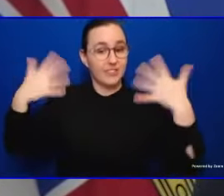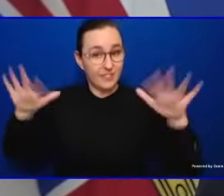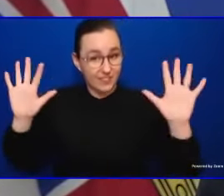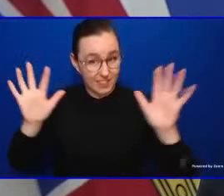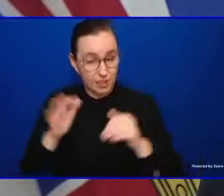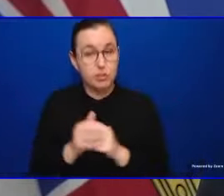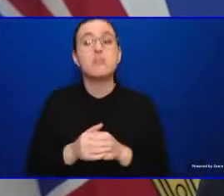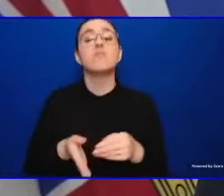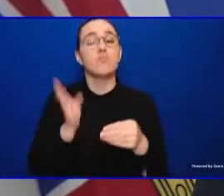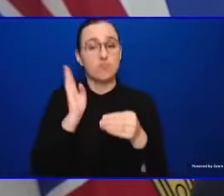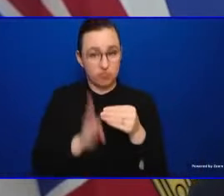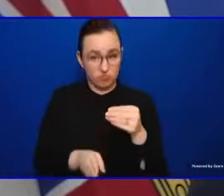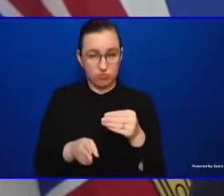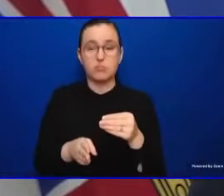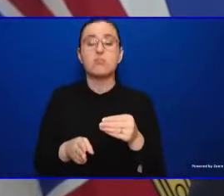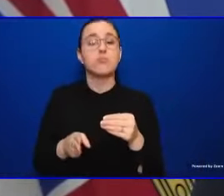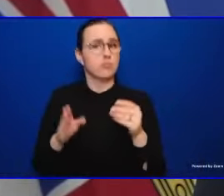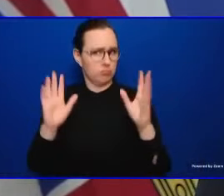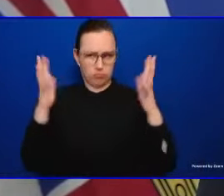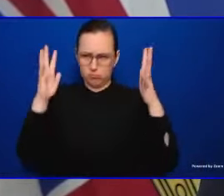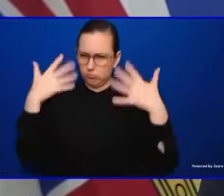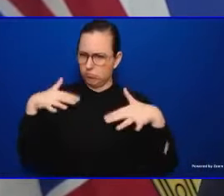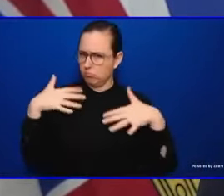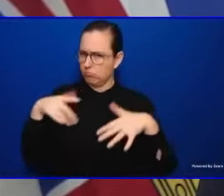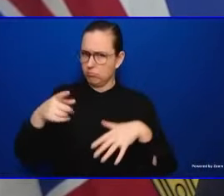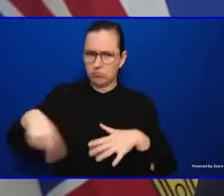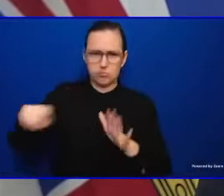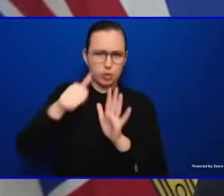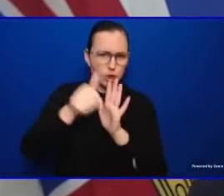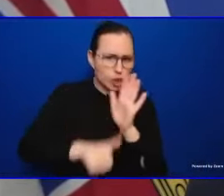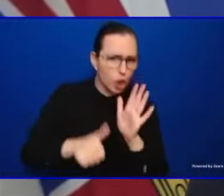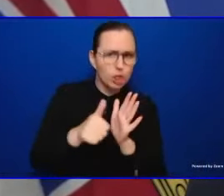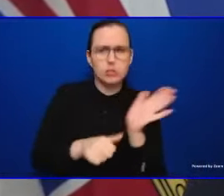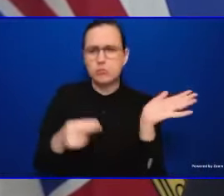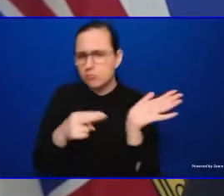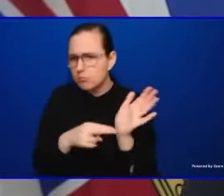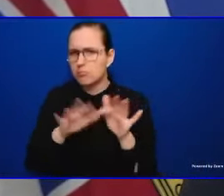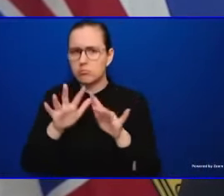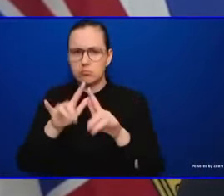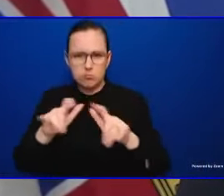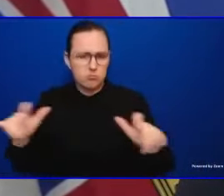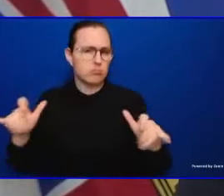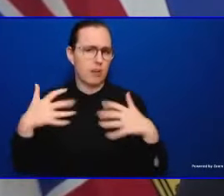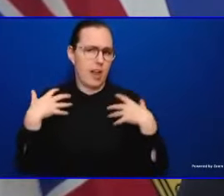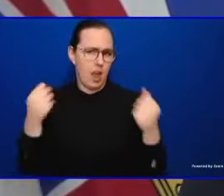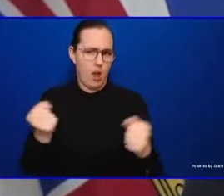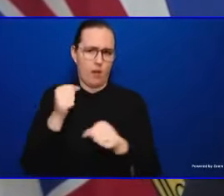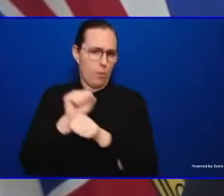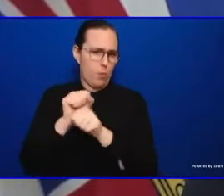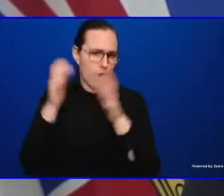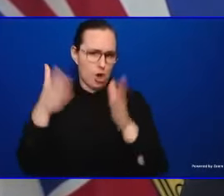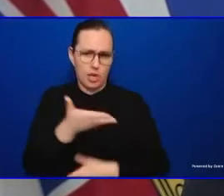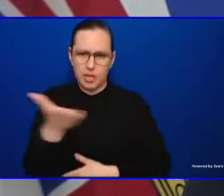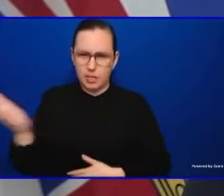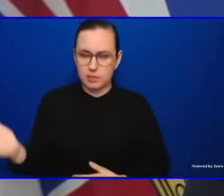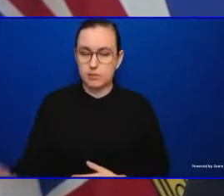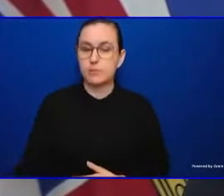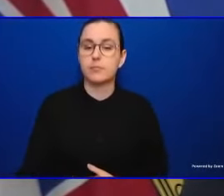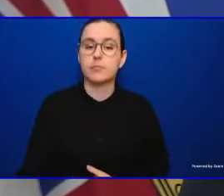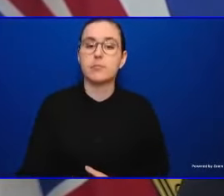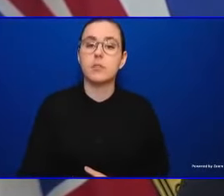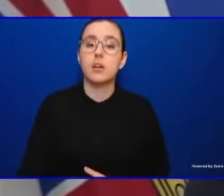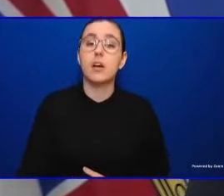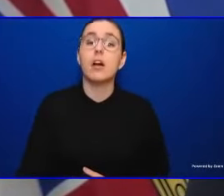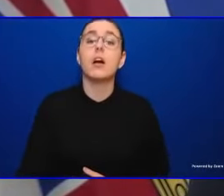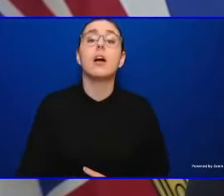nurses, by health sciences professionals, by healthcare workers in BC. While urgent and non-urgent scheduled surgeries are continuing around the province